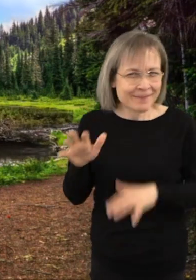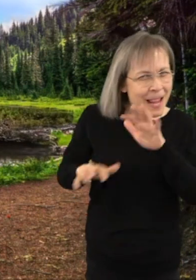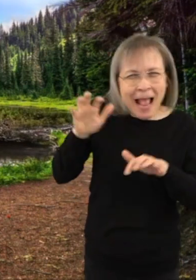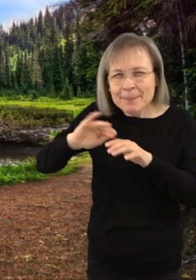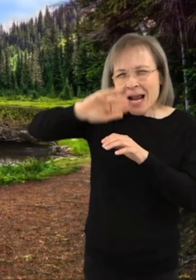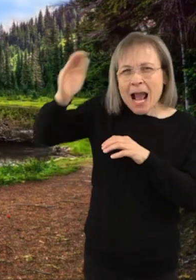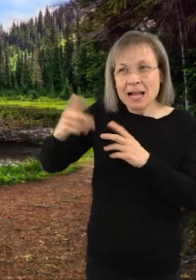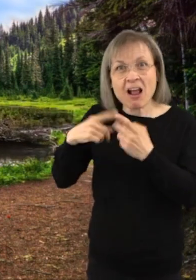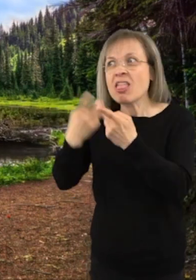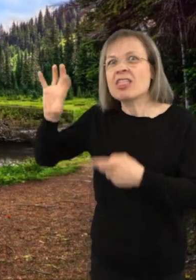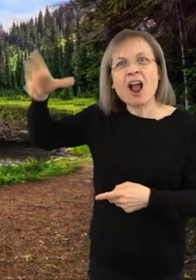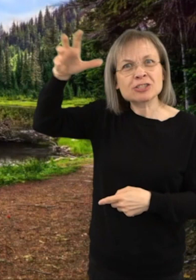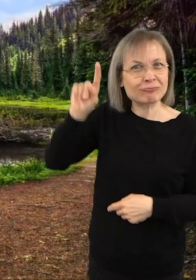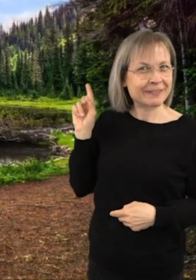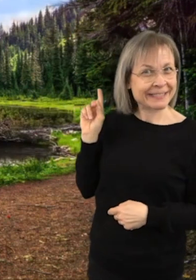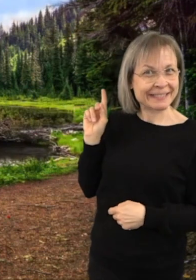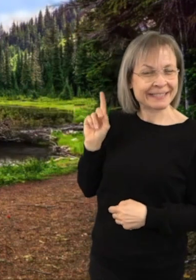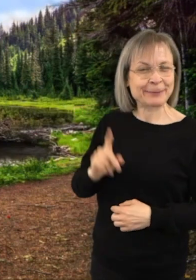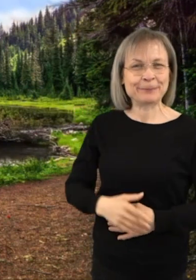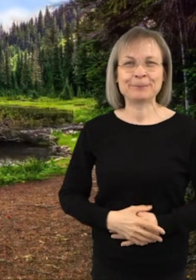Climbing a hill in another country.